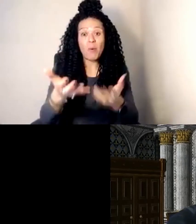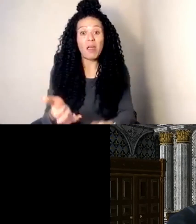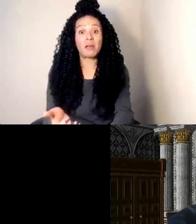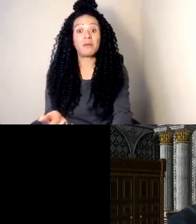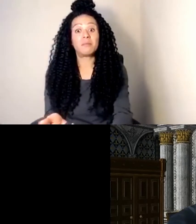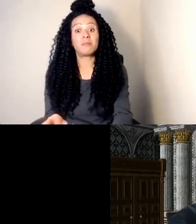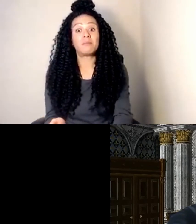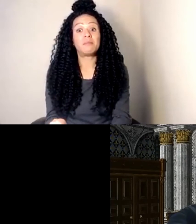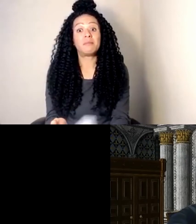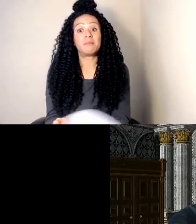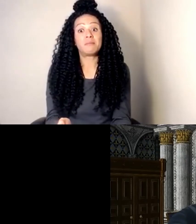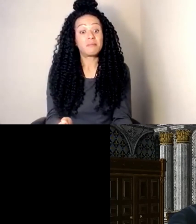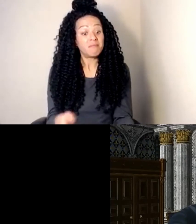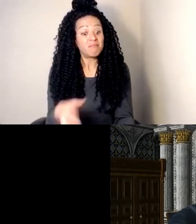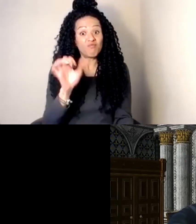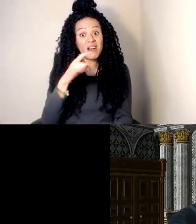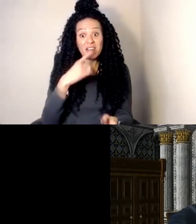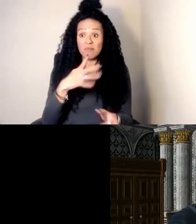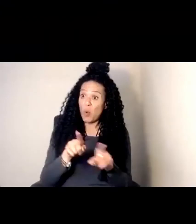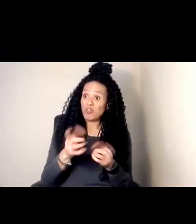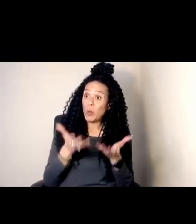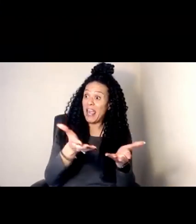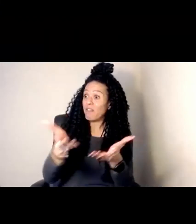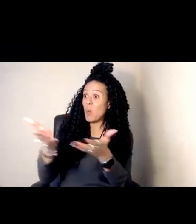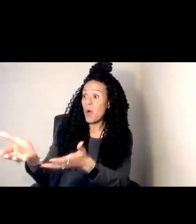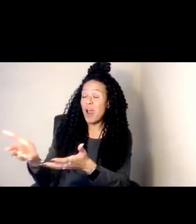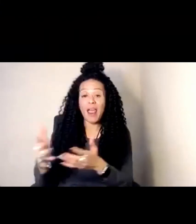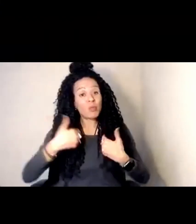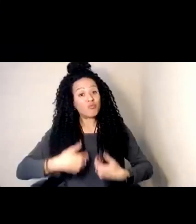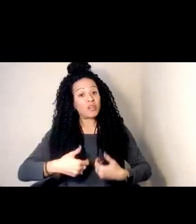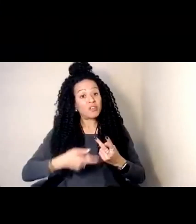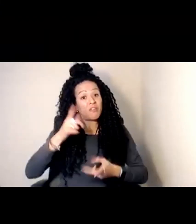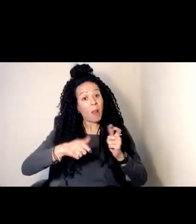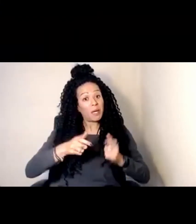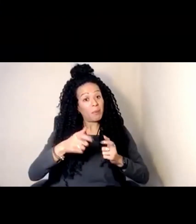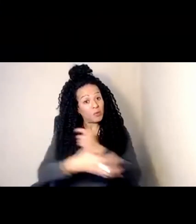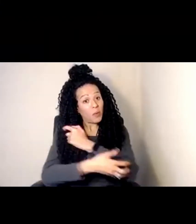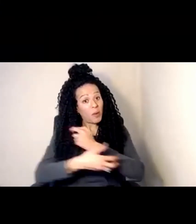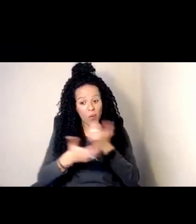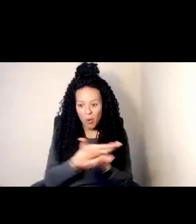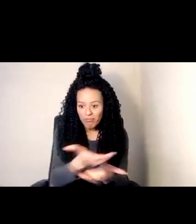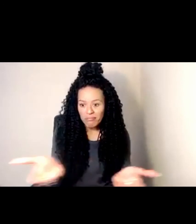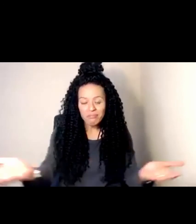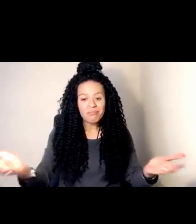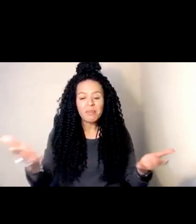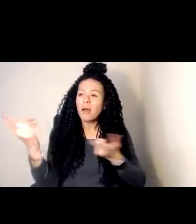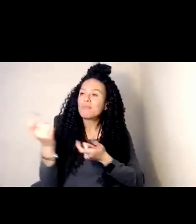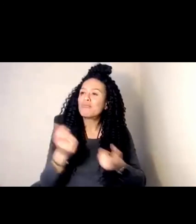And indeed, often gave away the riches of others to the poor, bringing light to their darkness.